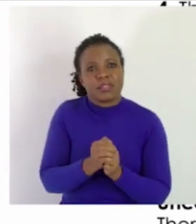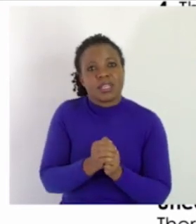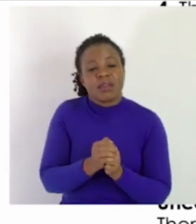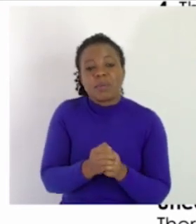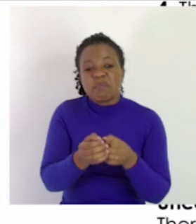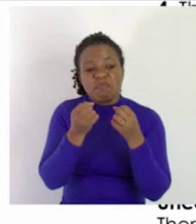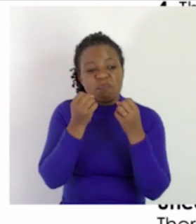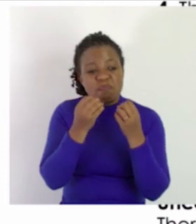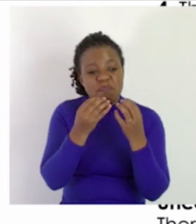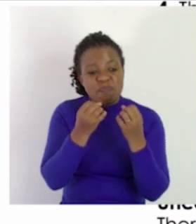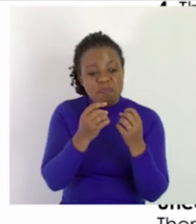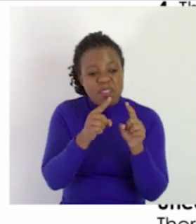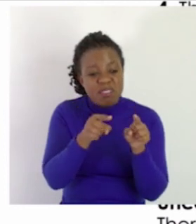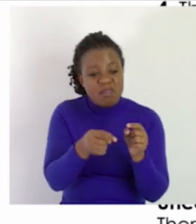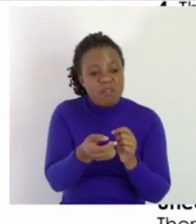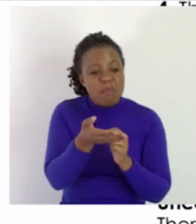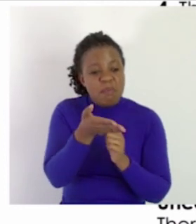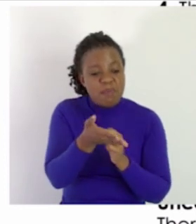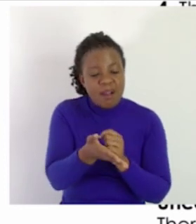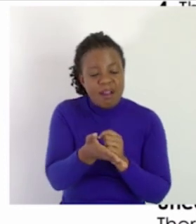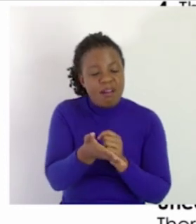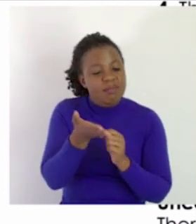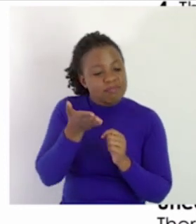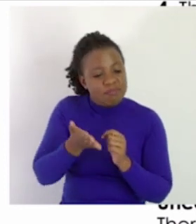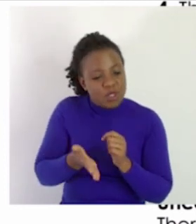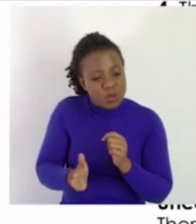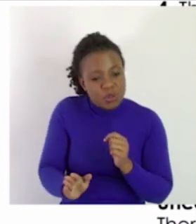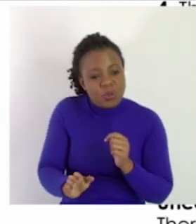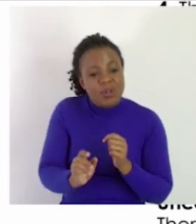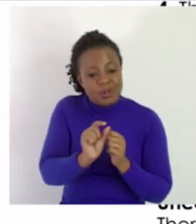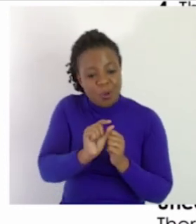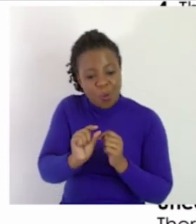one, they would not need an S.